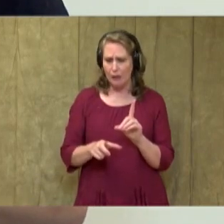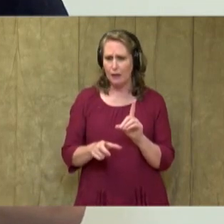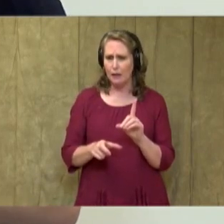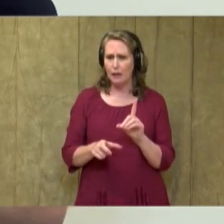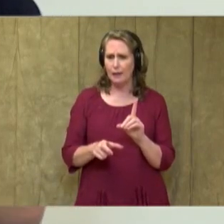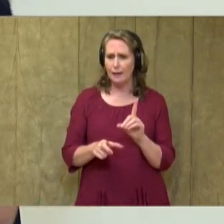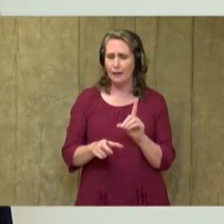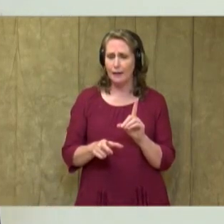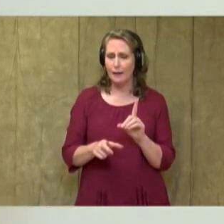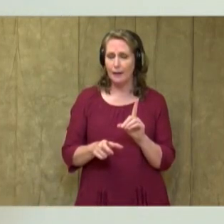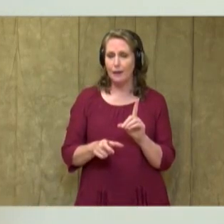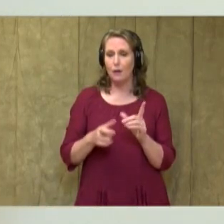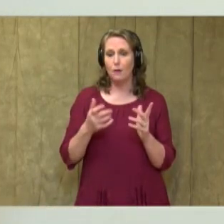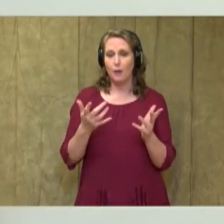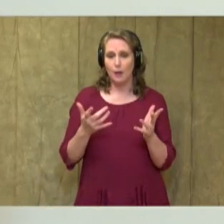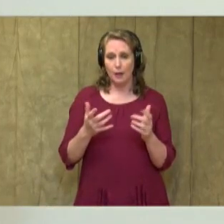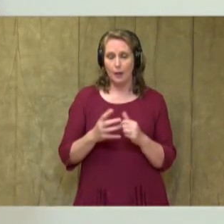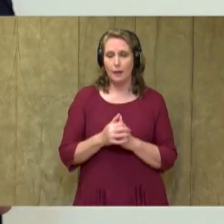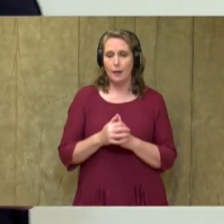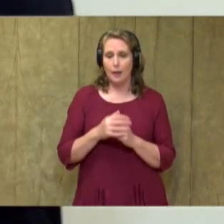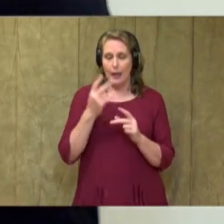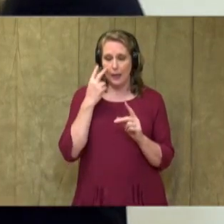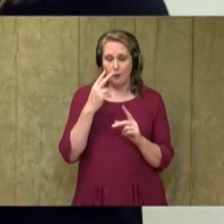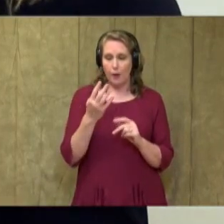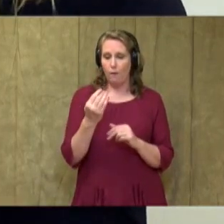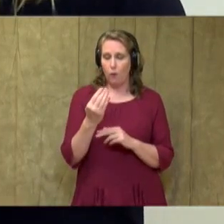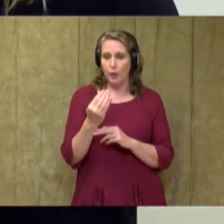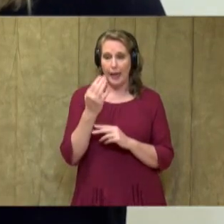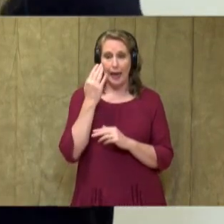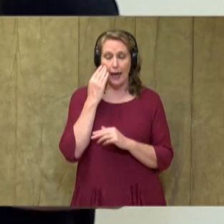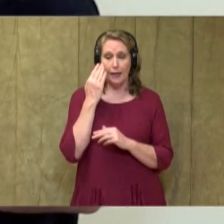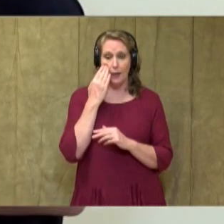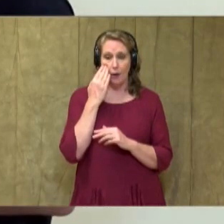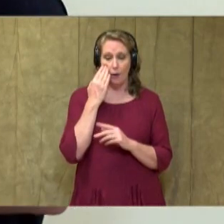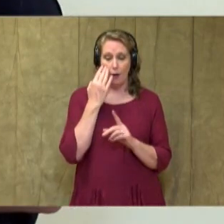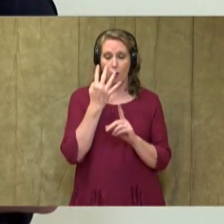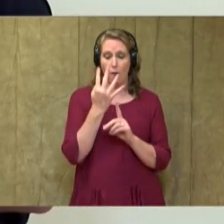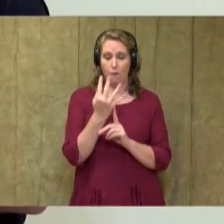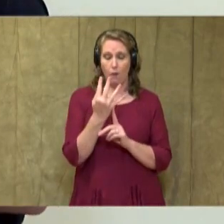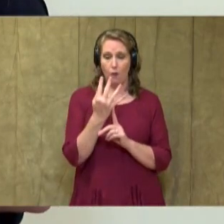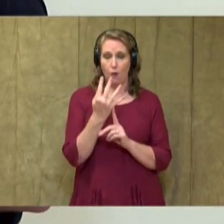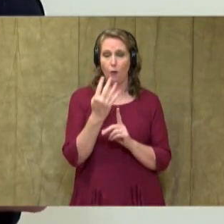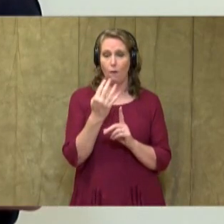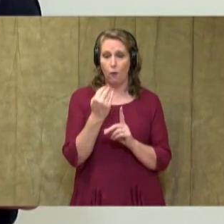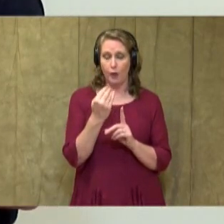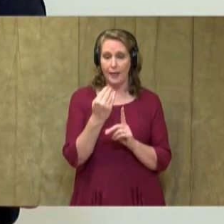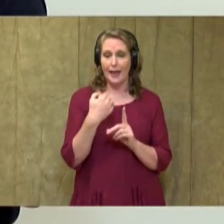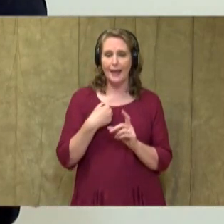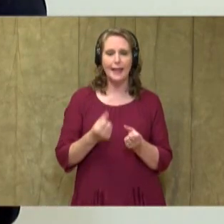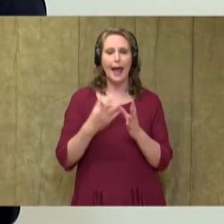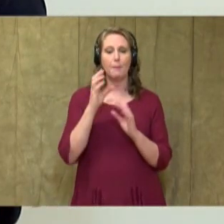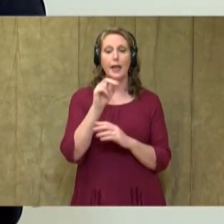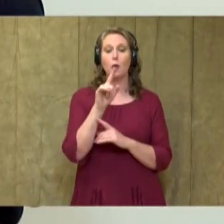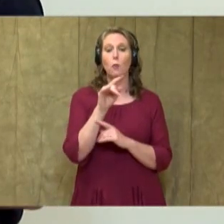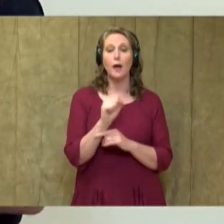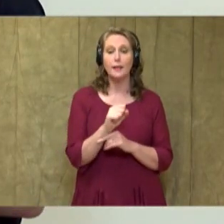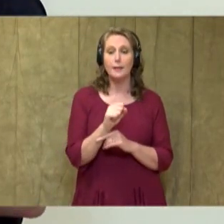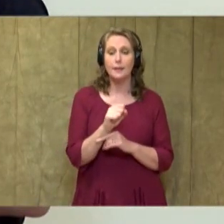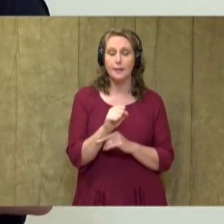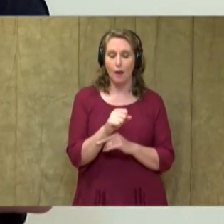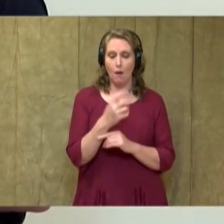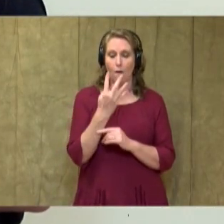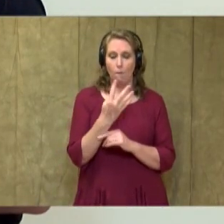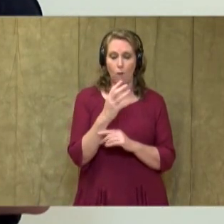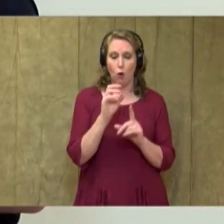value? Well, I can look at 14 and I know that 14 has how many ones?